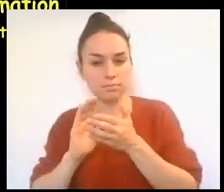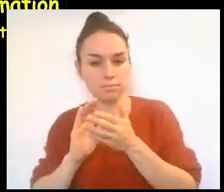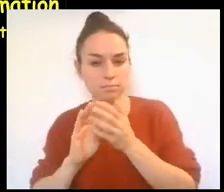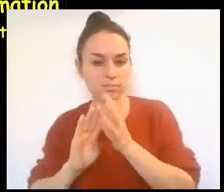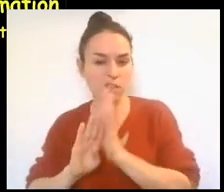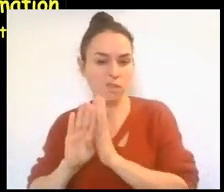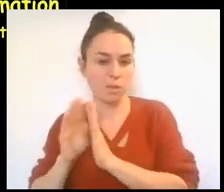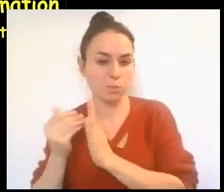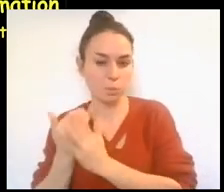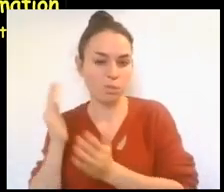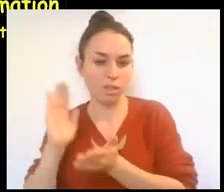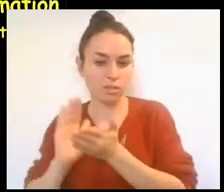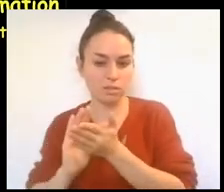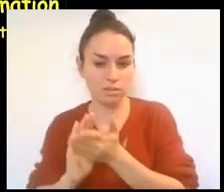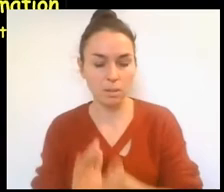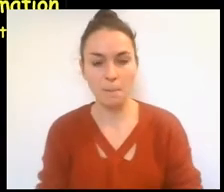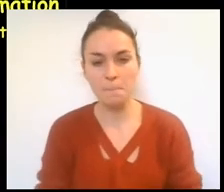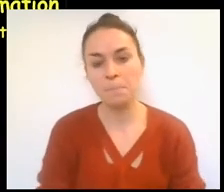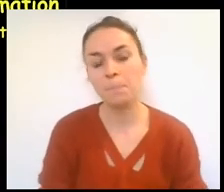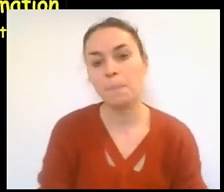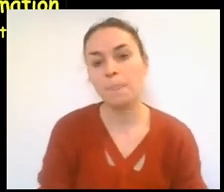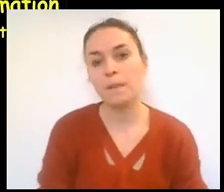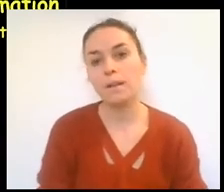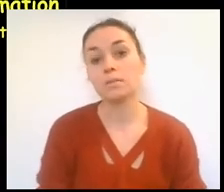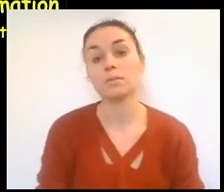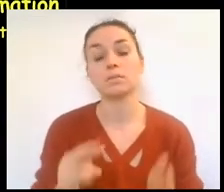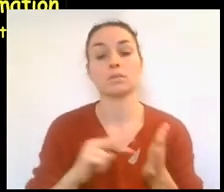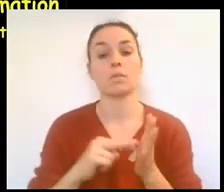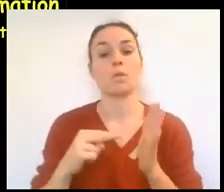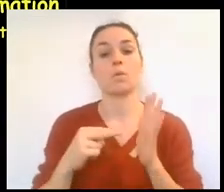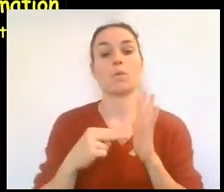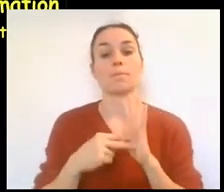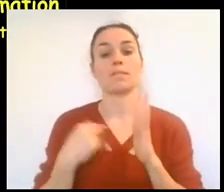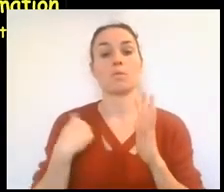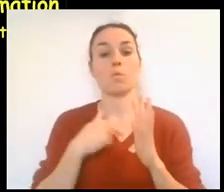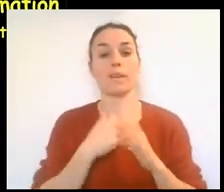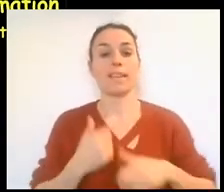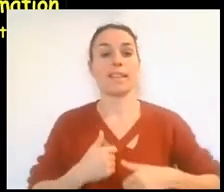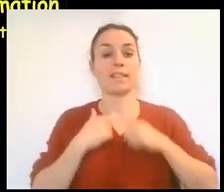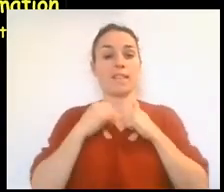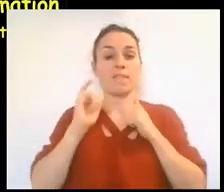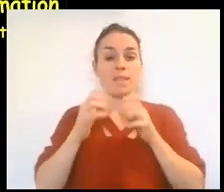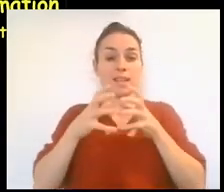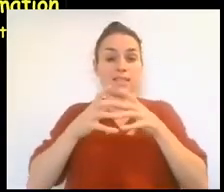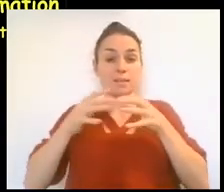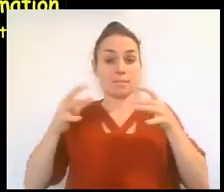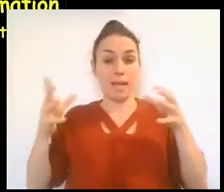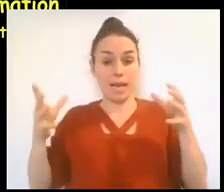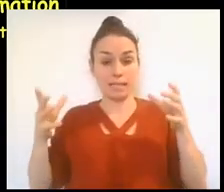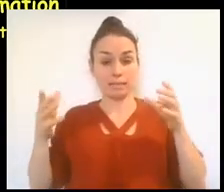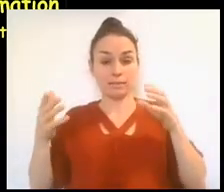such that we really live in this expanding, dying universe.